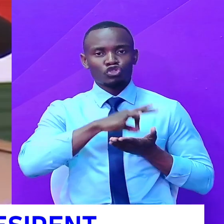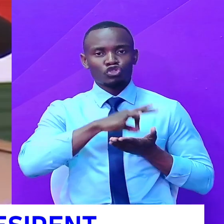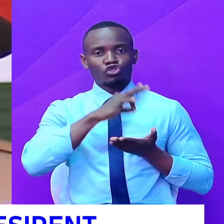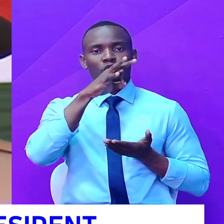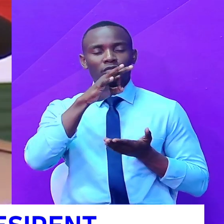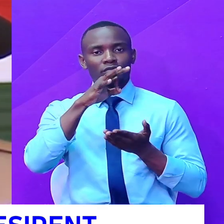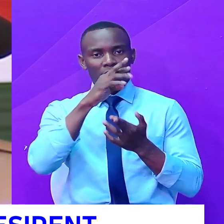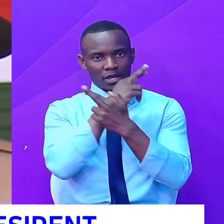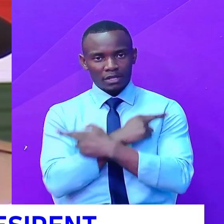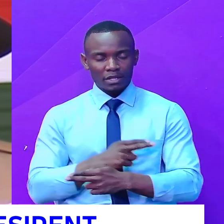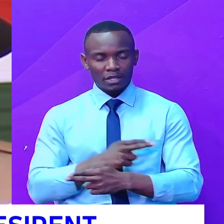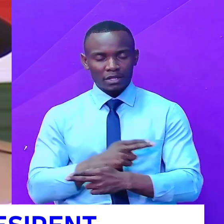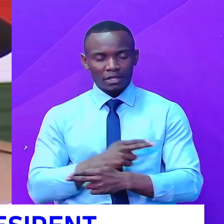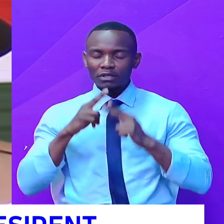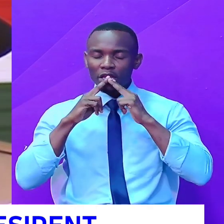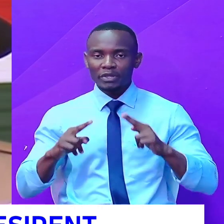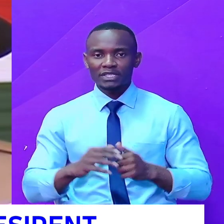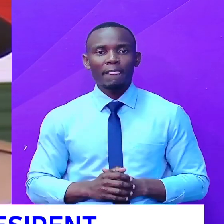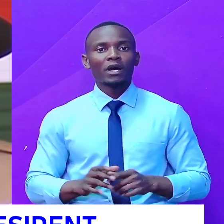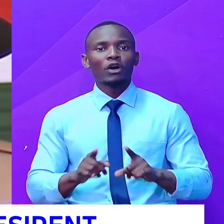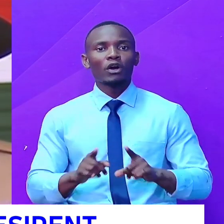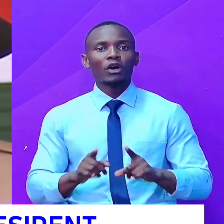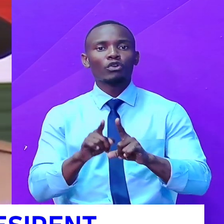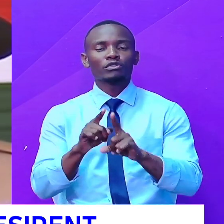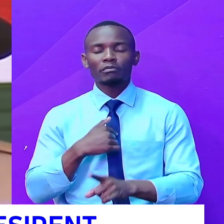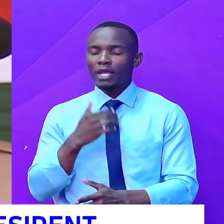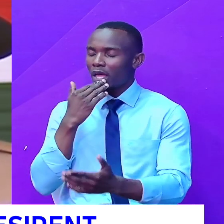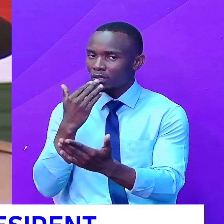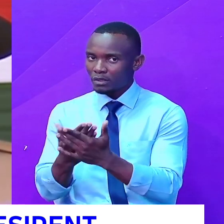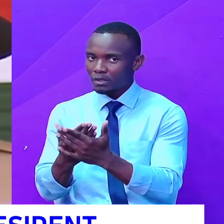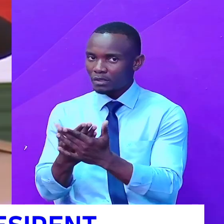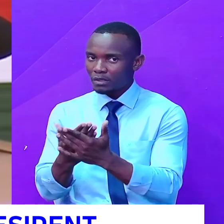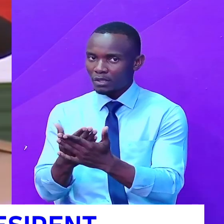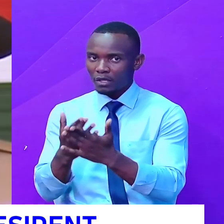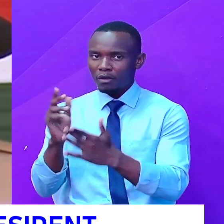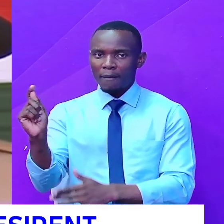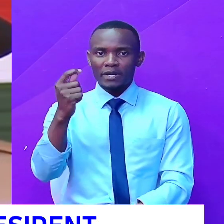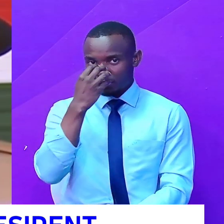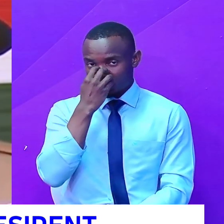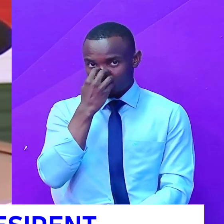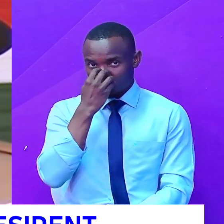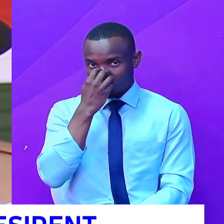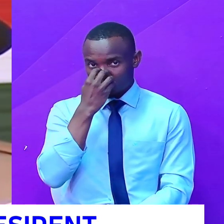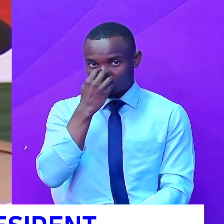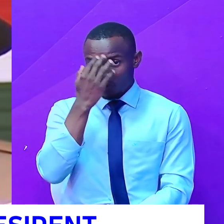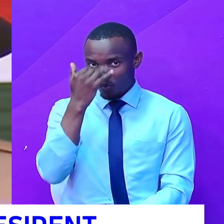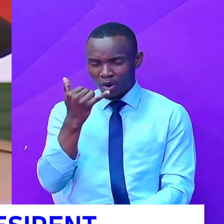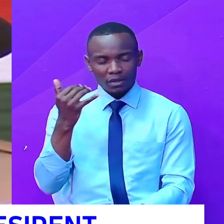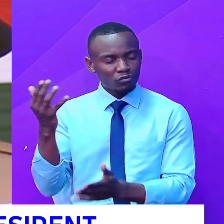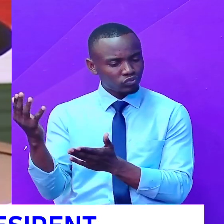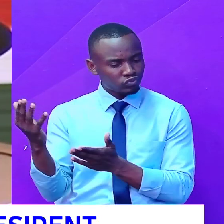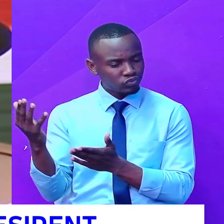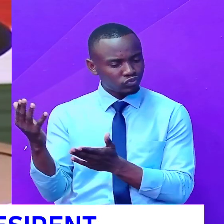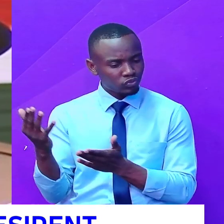I would like to thank President Ruto for the warm welcome and all the attention